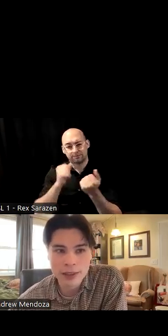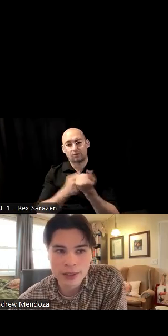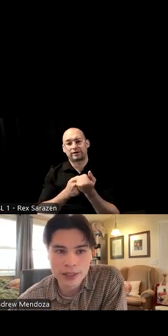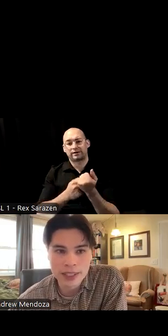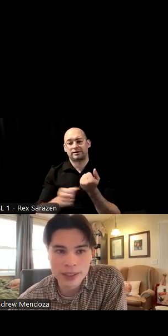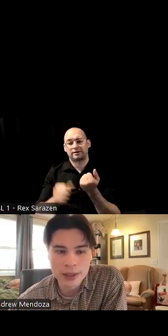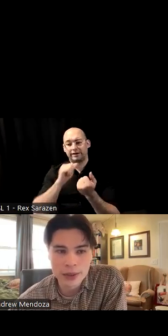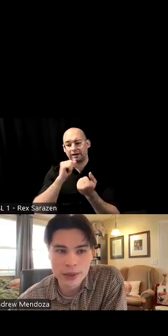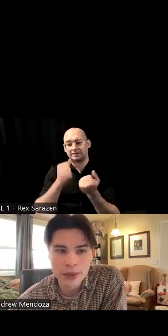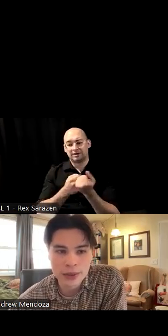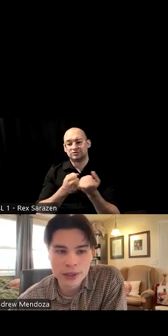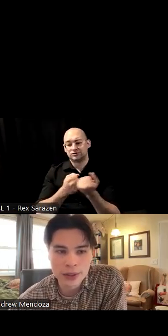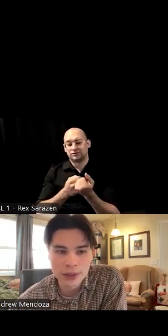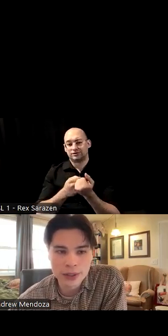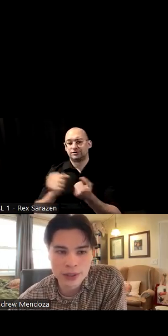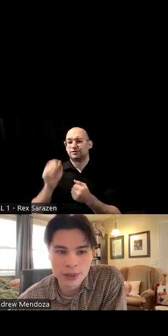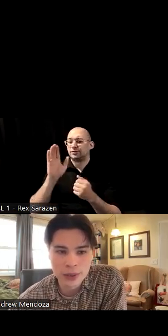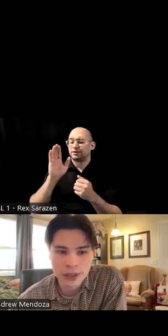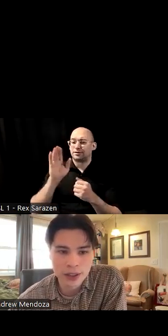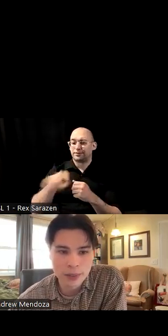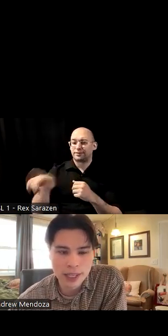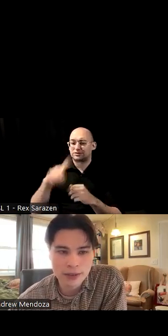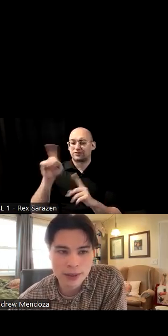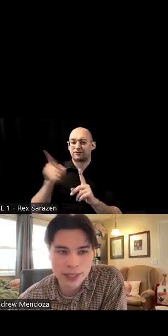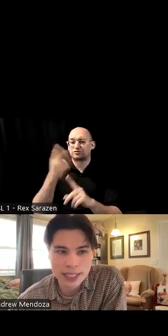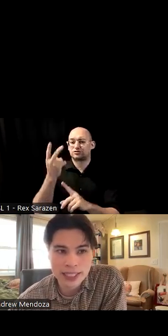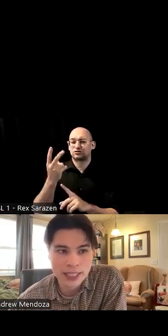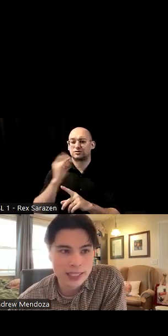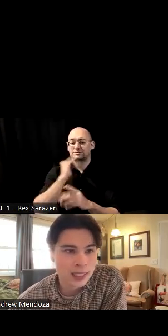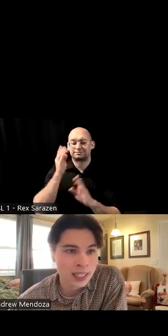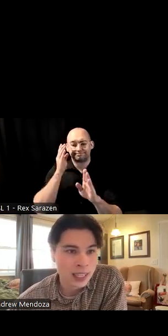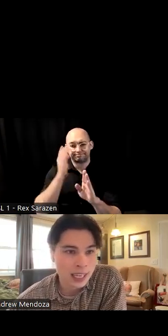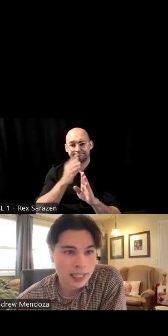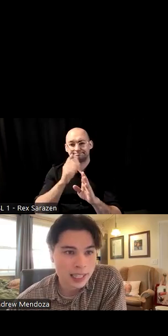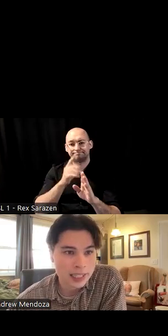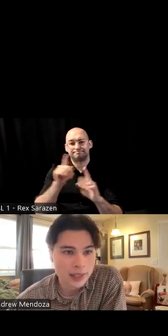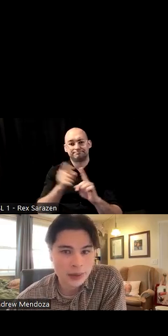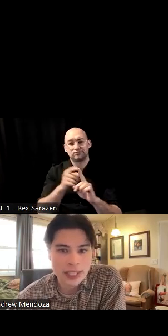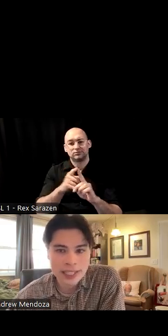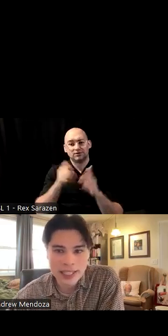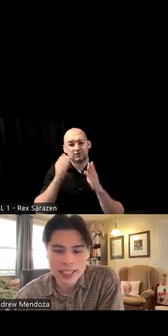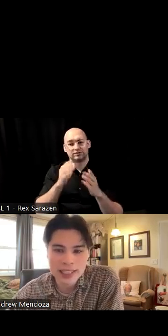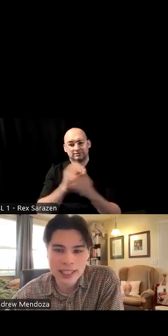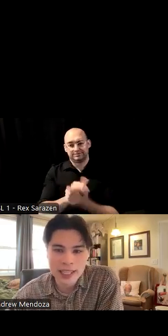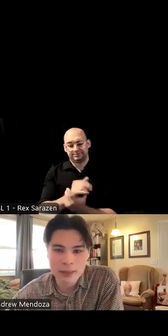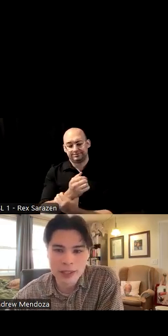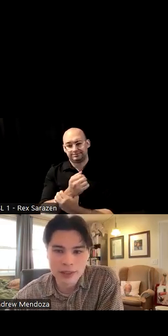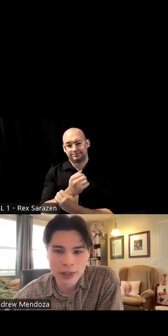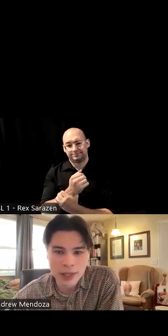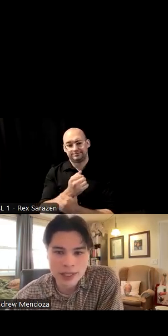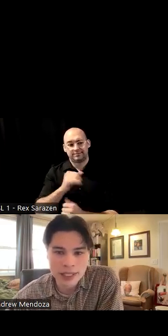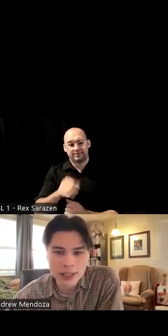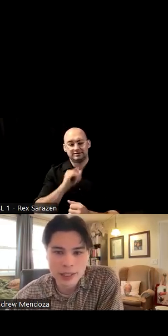not sponsoring. So those first two were our main focuses. And then, so this is a